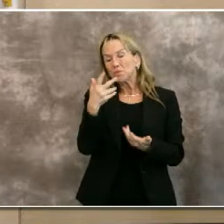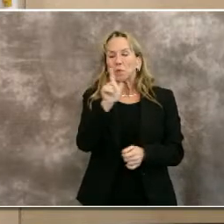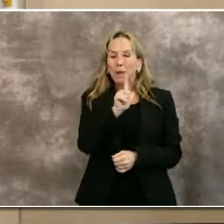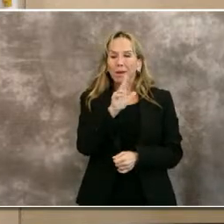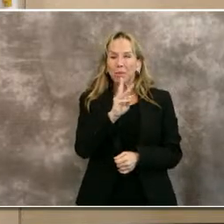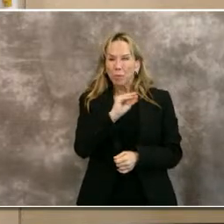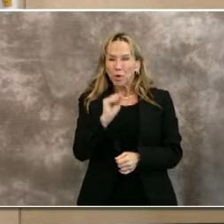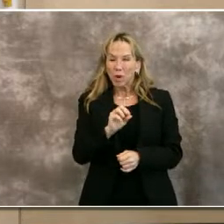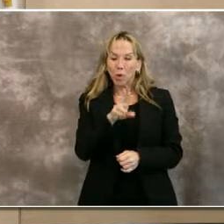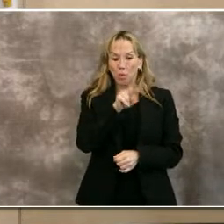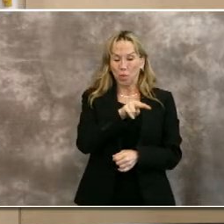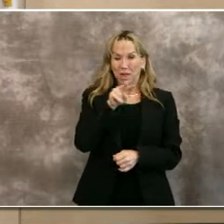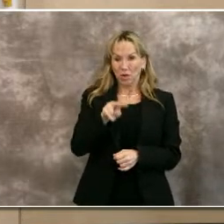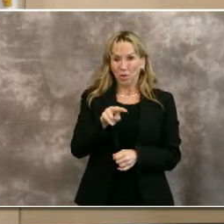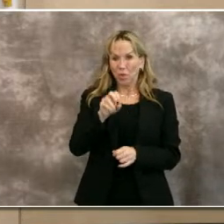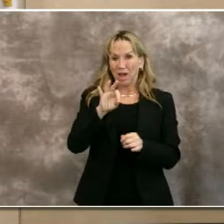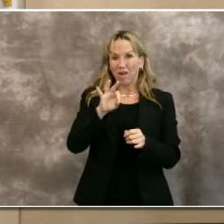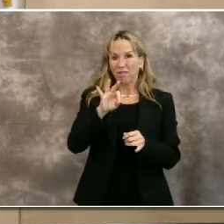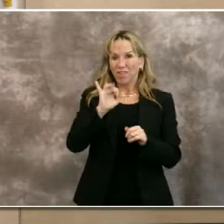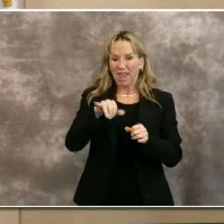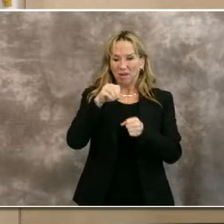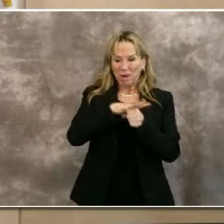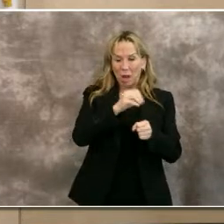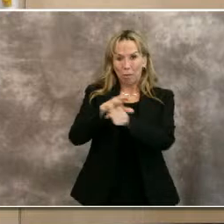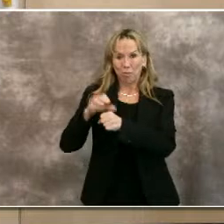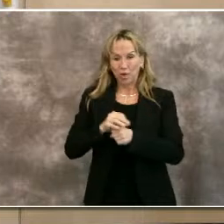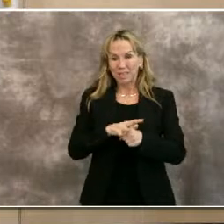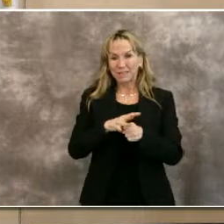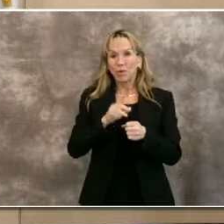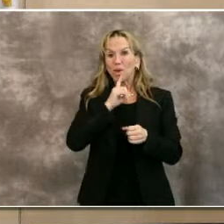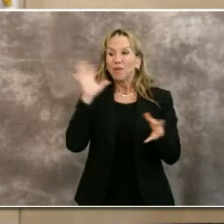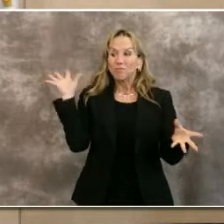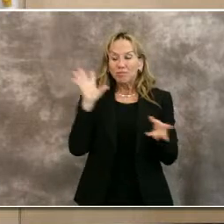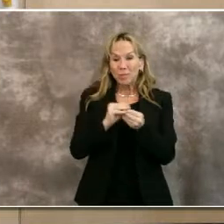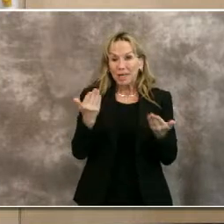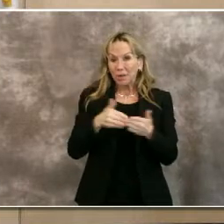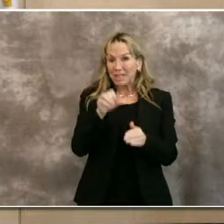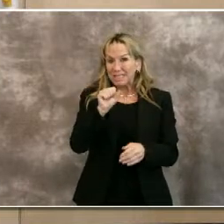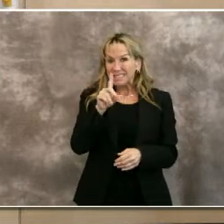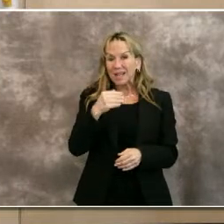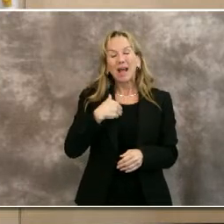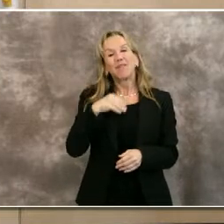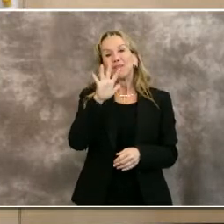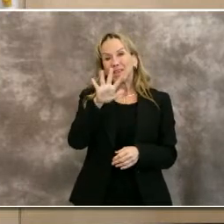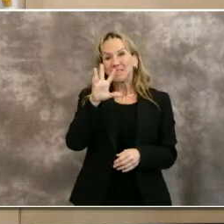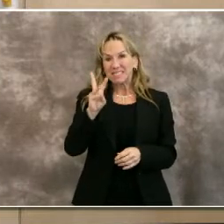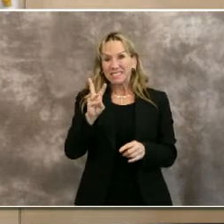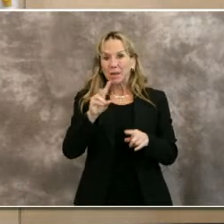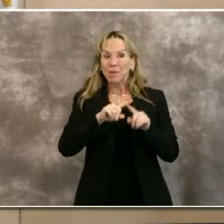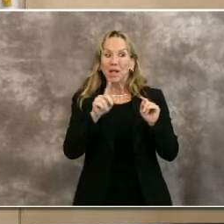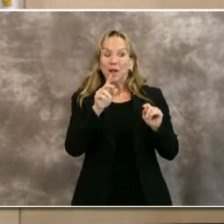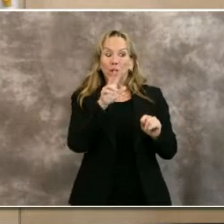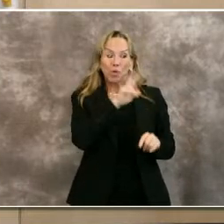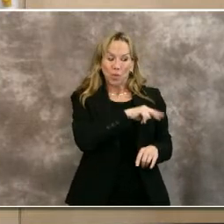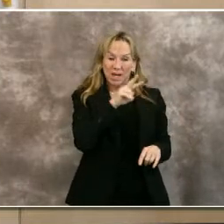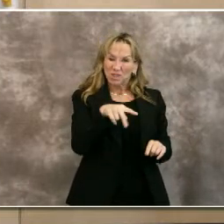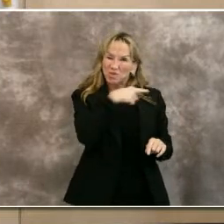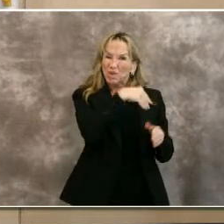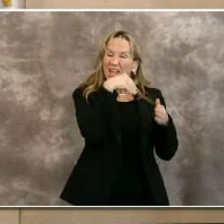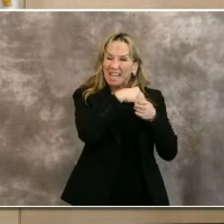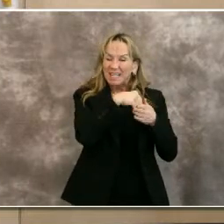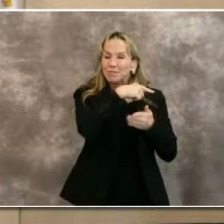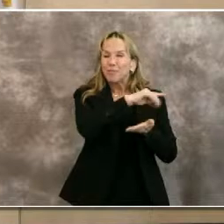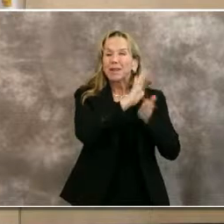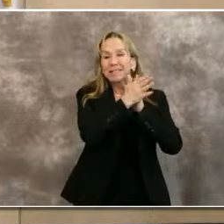26% of the 56 in San Diego County's skilled nursing facilities. So 22